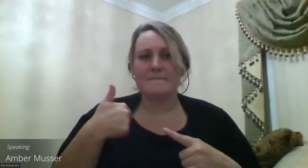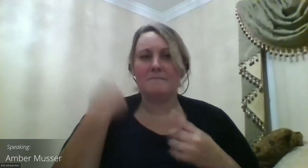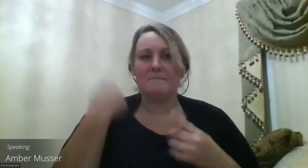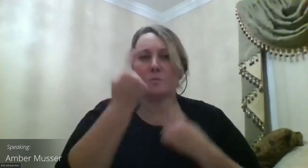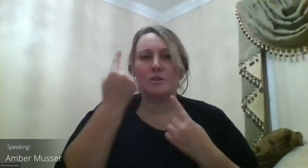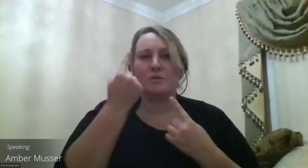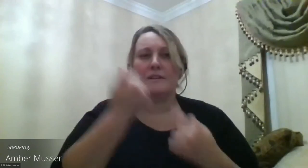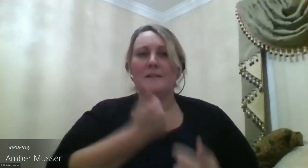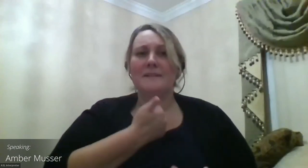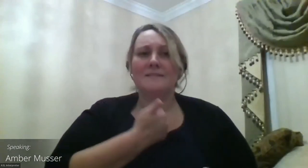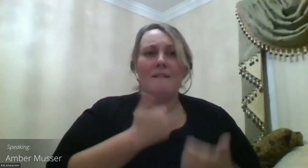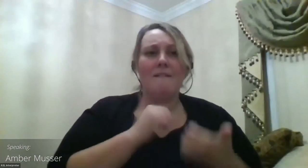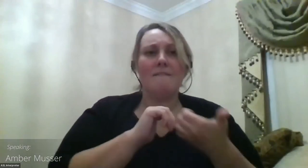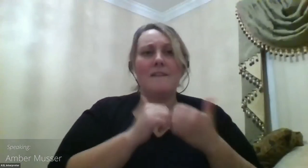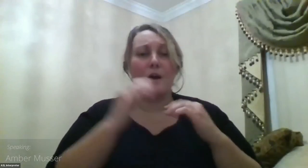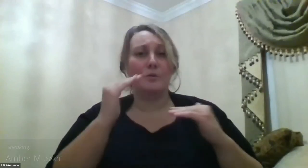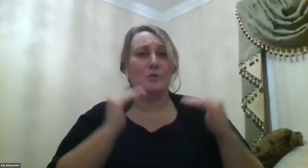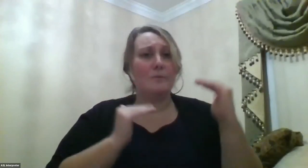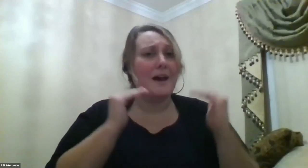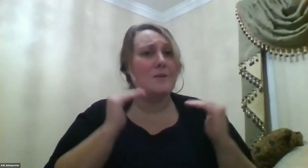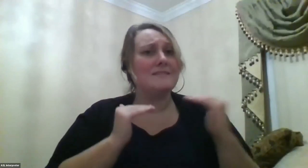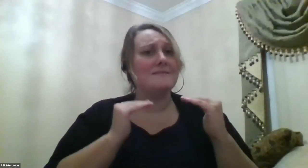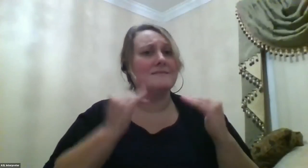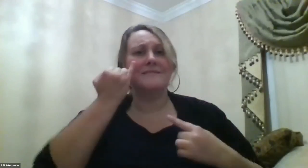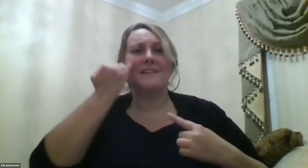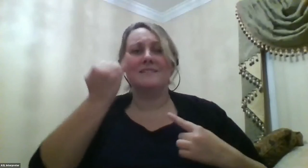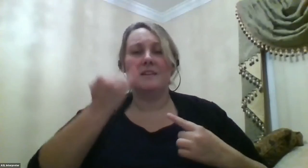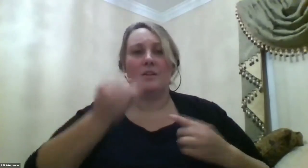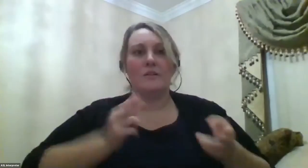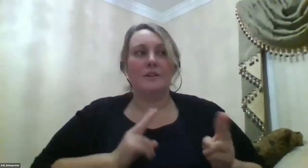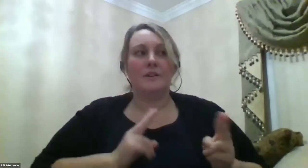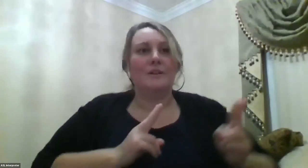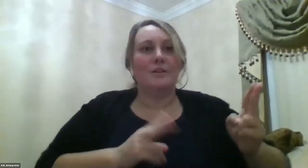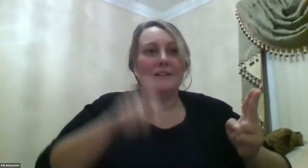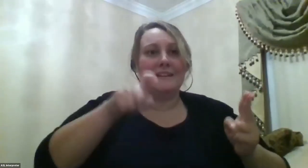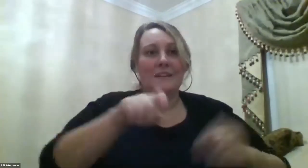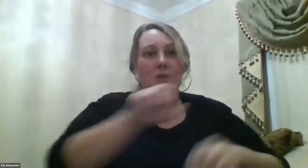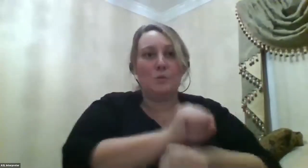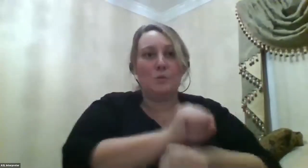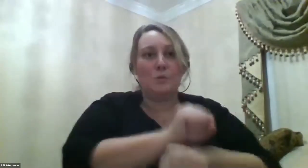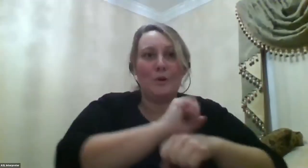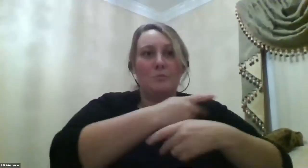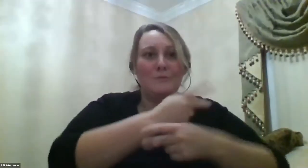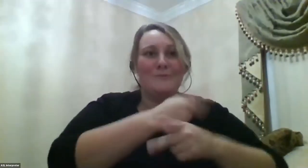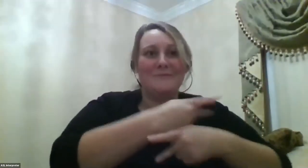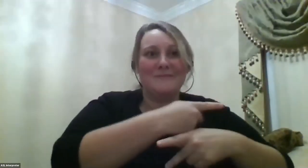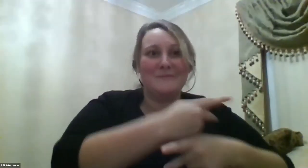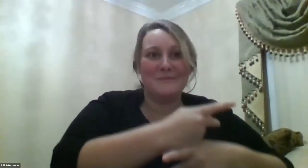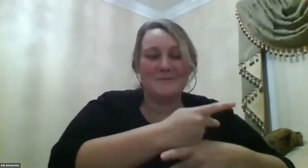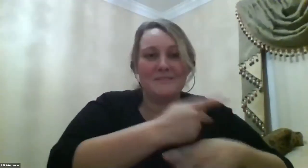the need to make work quickly versus care thought when making art, particularly in relation to issues of social justice.